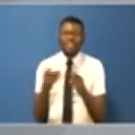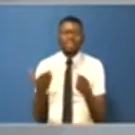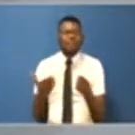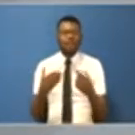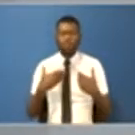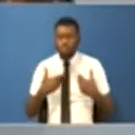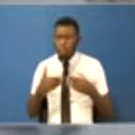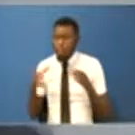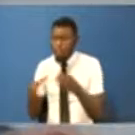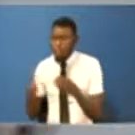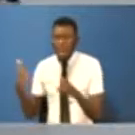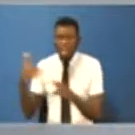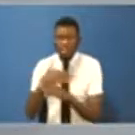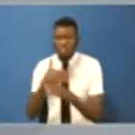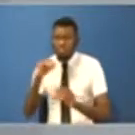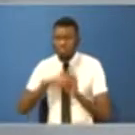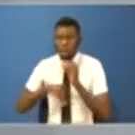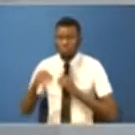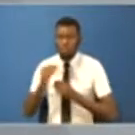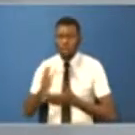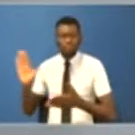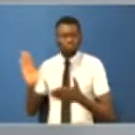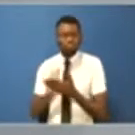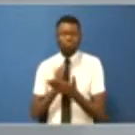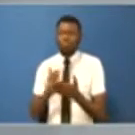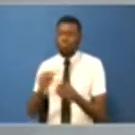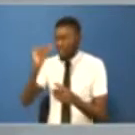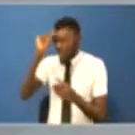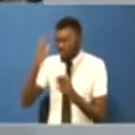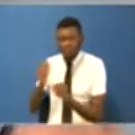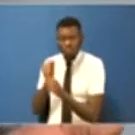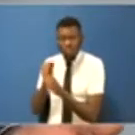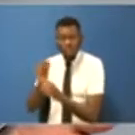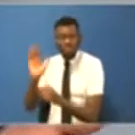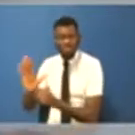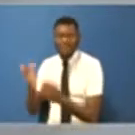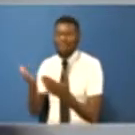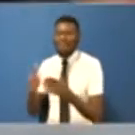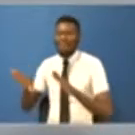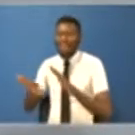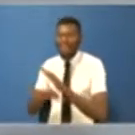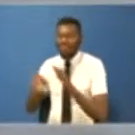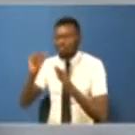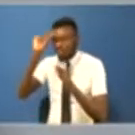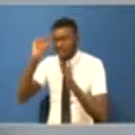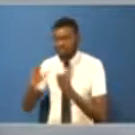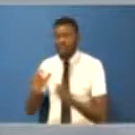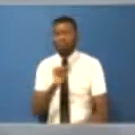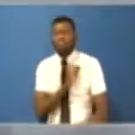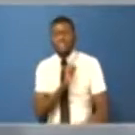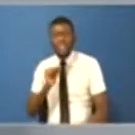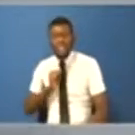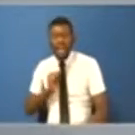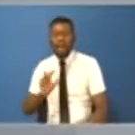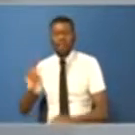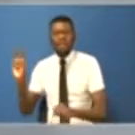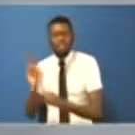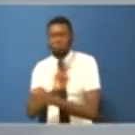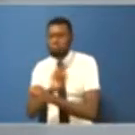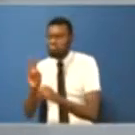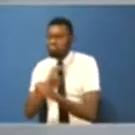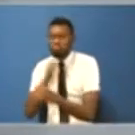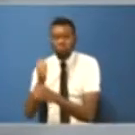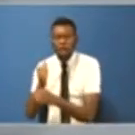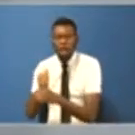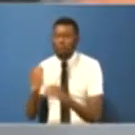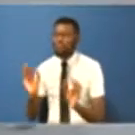cartels that was that's what the governor was supposed to do and his deputy governor and the senator was supposed to oversee that